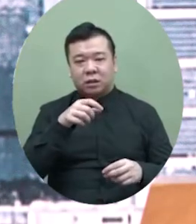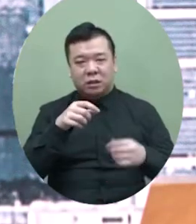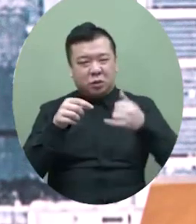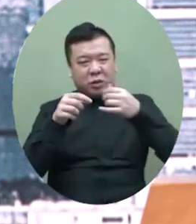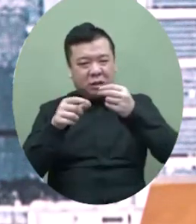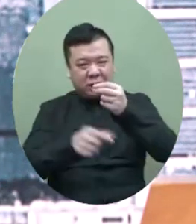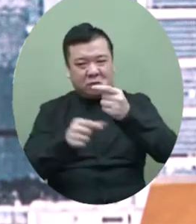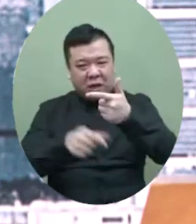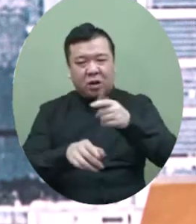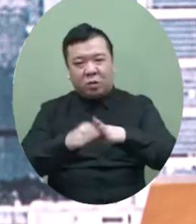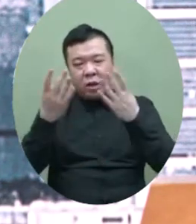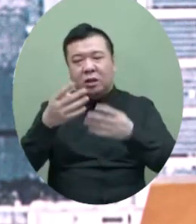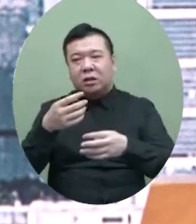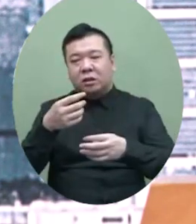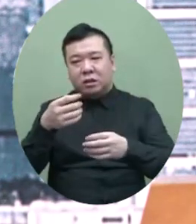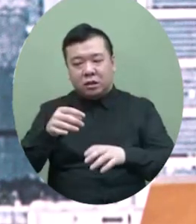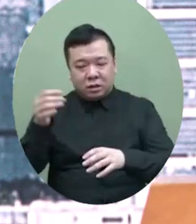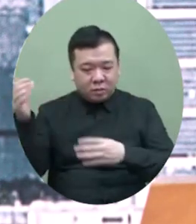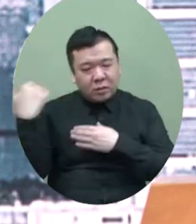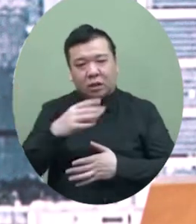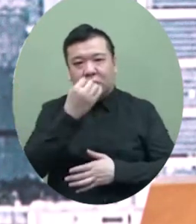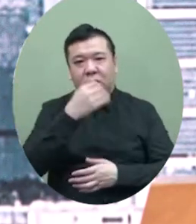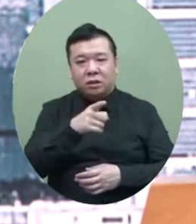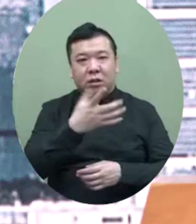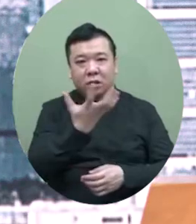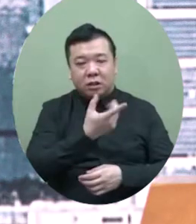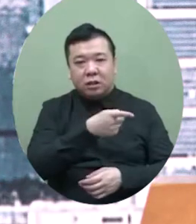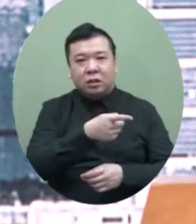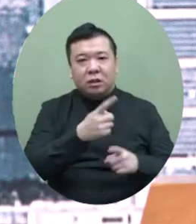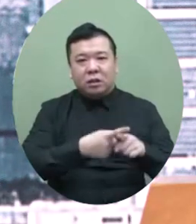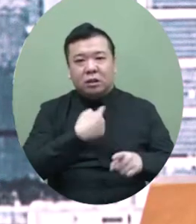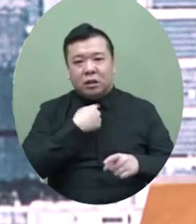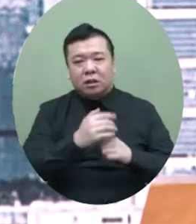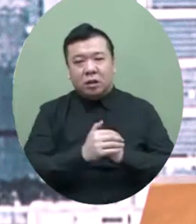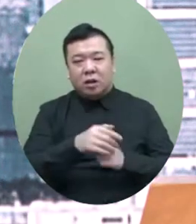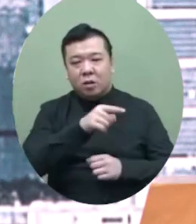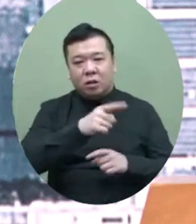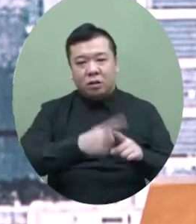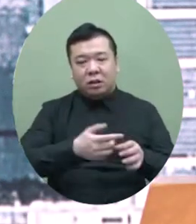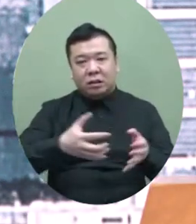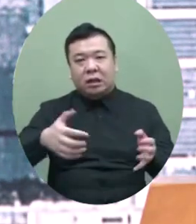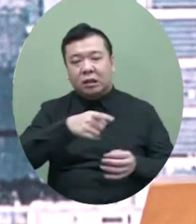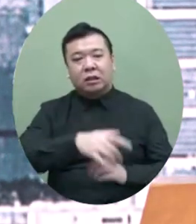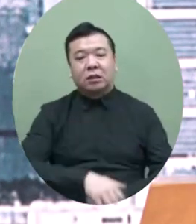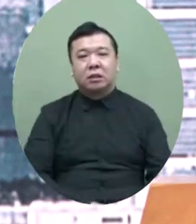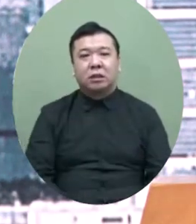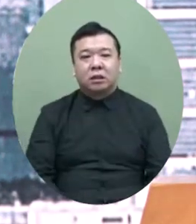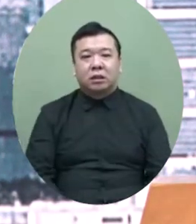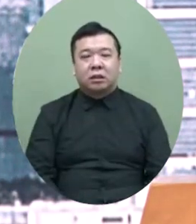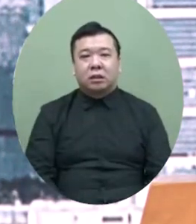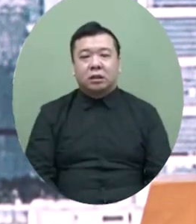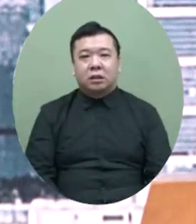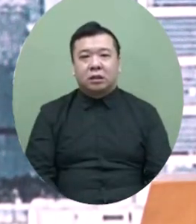in Europe. The third is, of course, this vaccine manufactured in the mainland, the